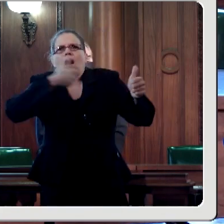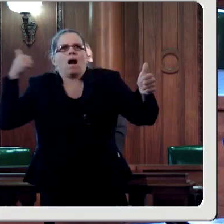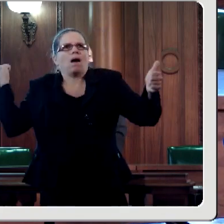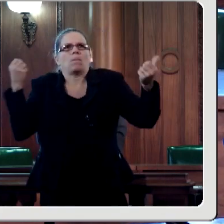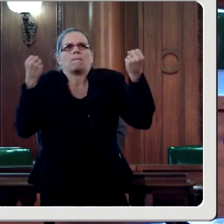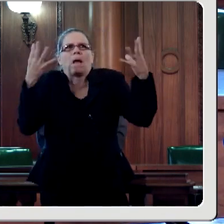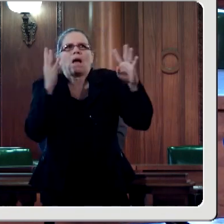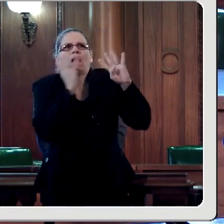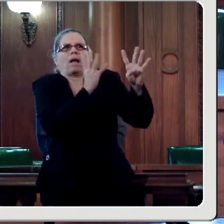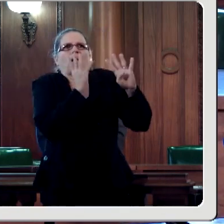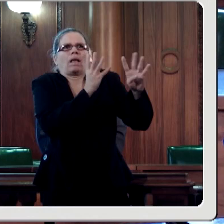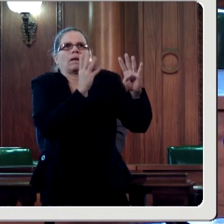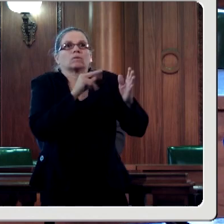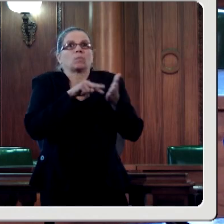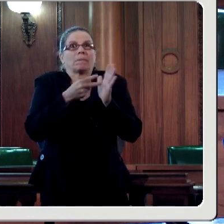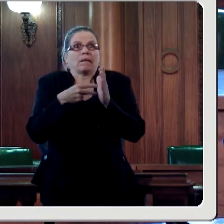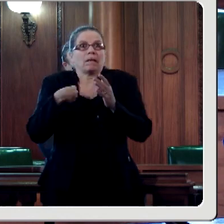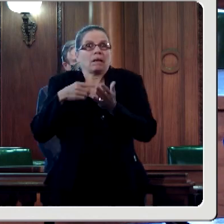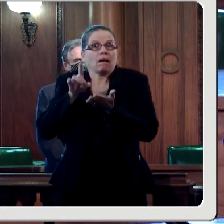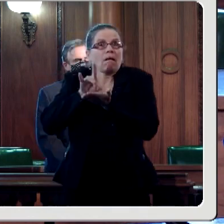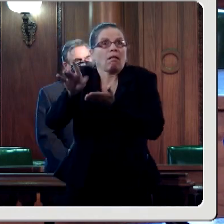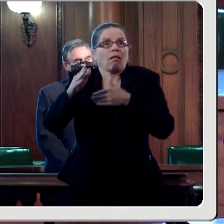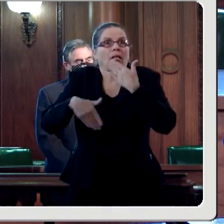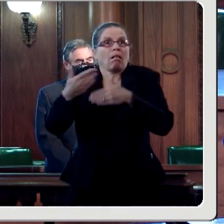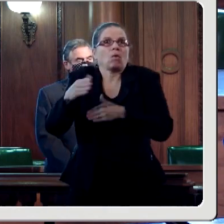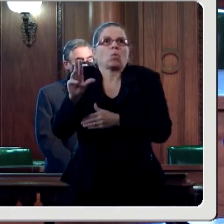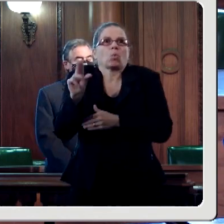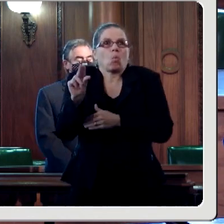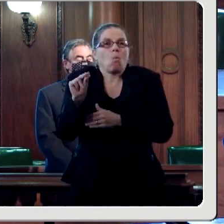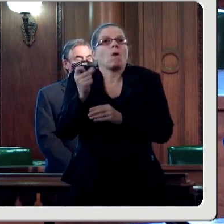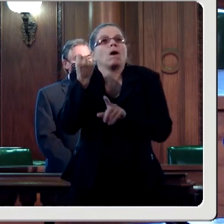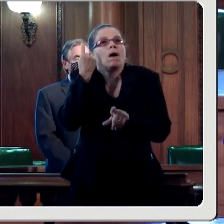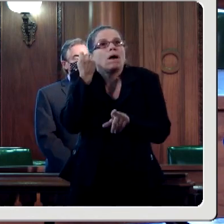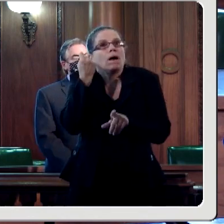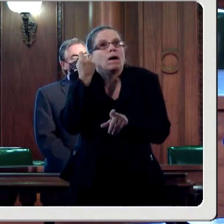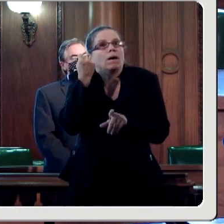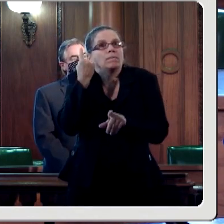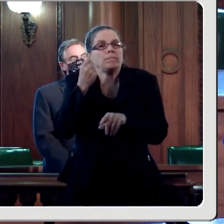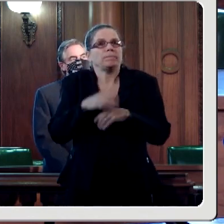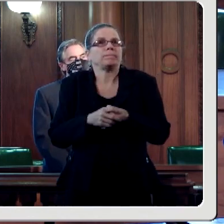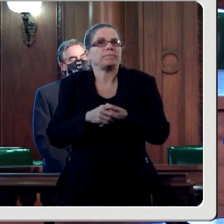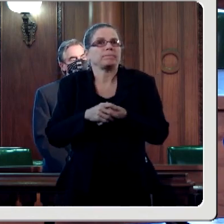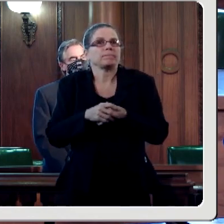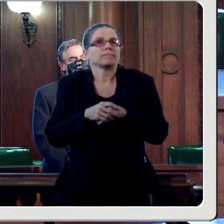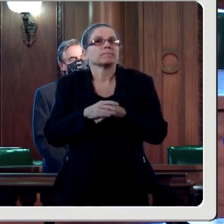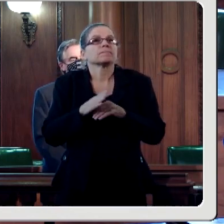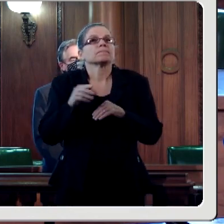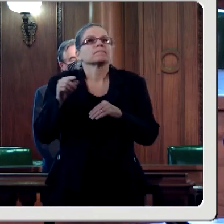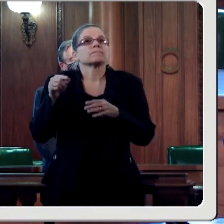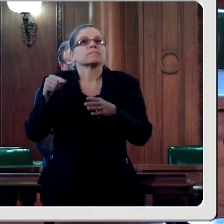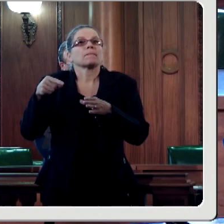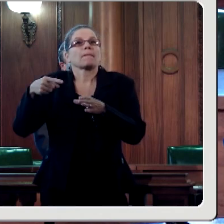where folks that are in need of this type of assistance need to begin to